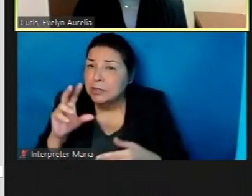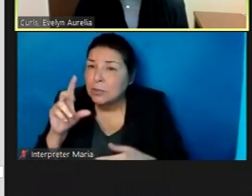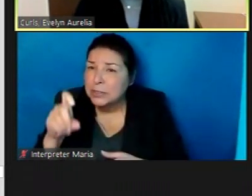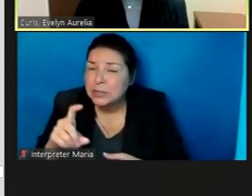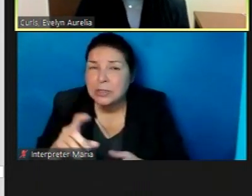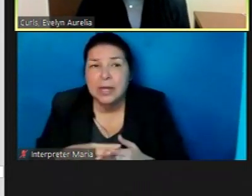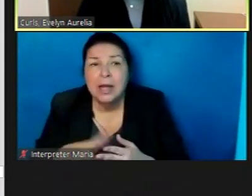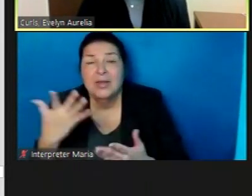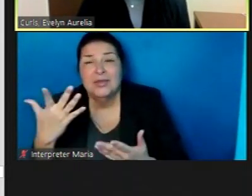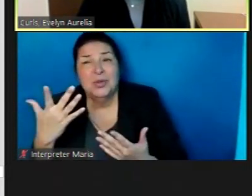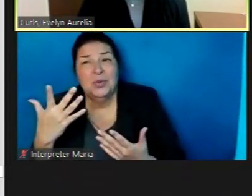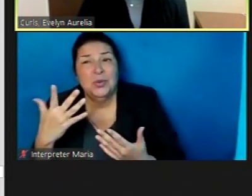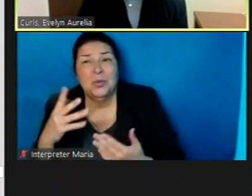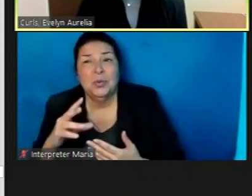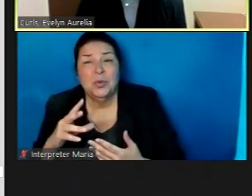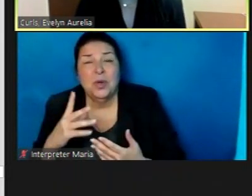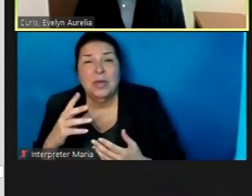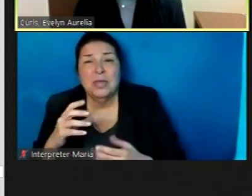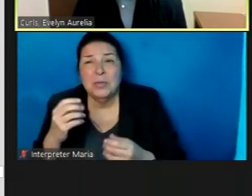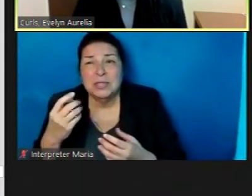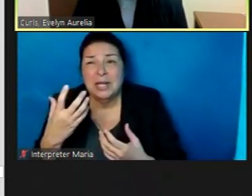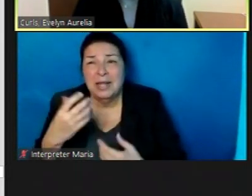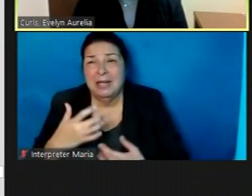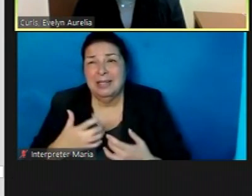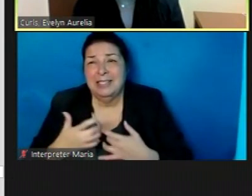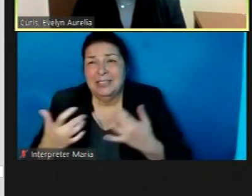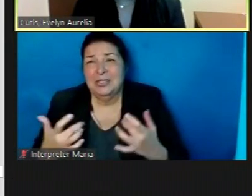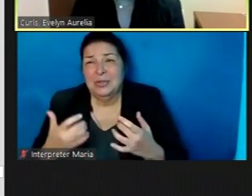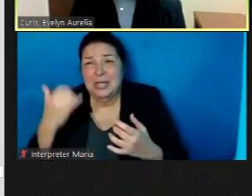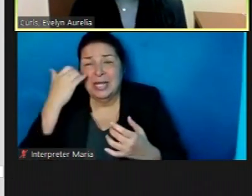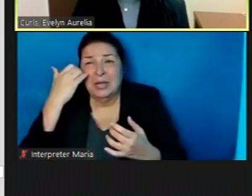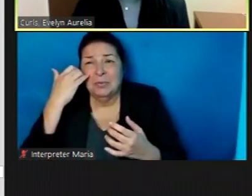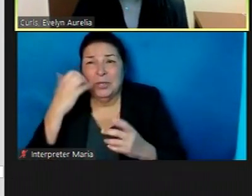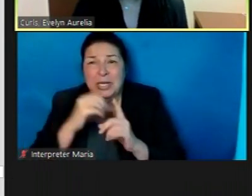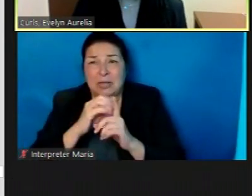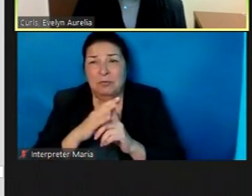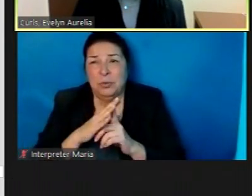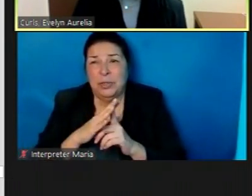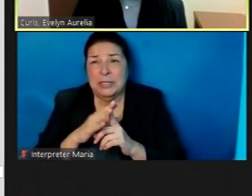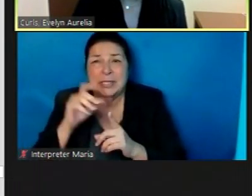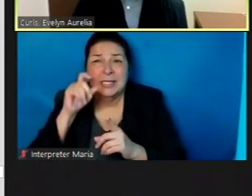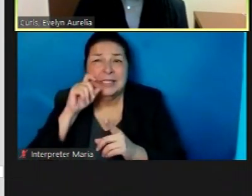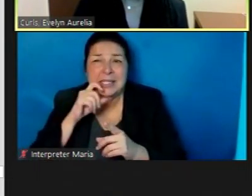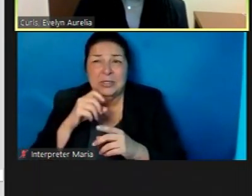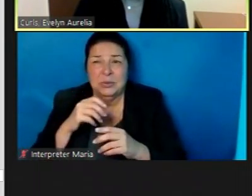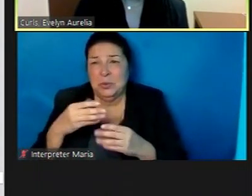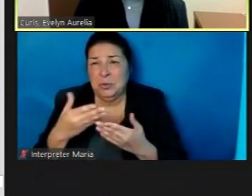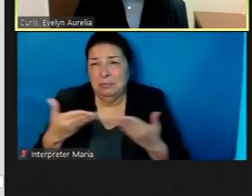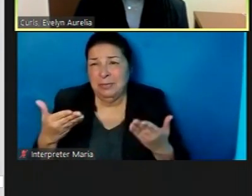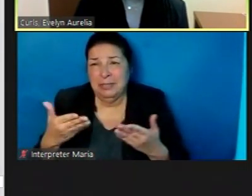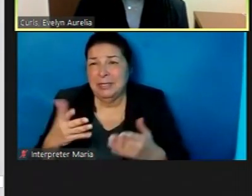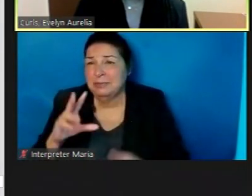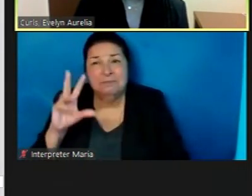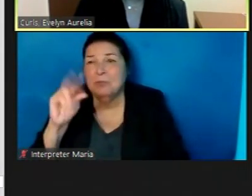about whether or not the COVID-19 vaccine can affect any sexual organs, and the answer is no.